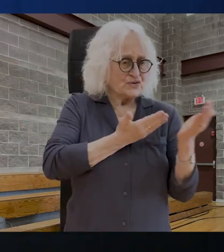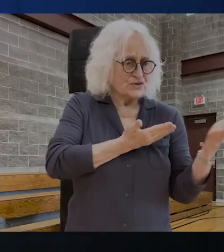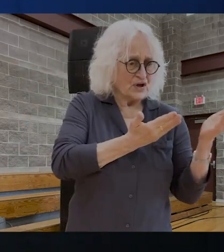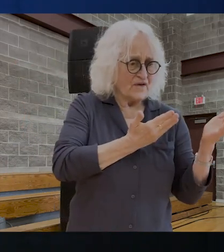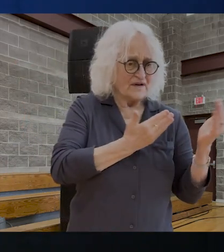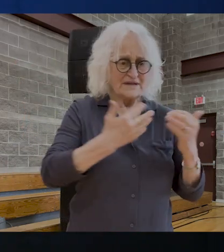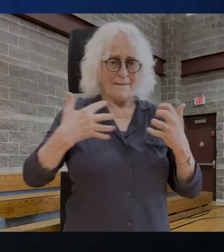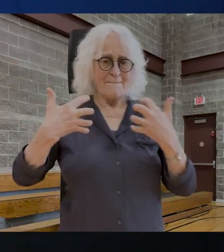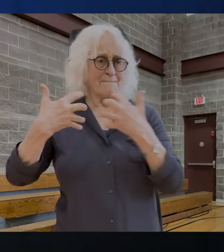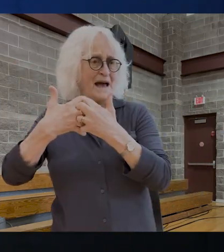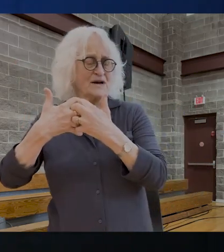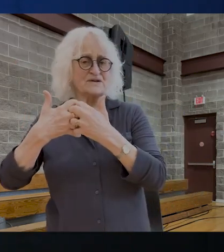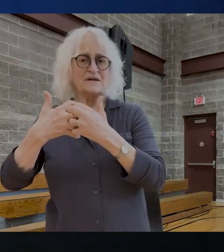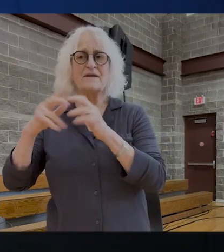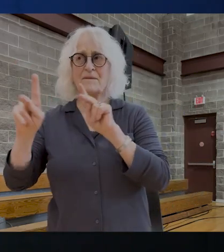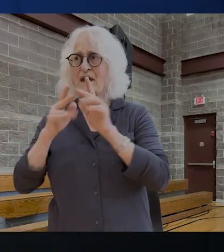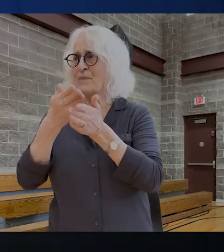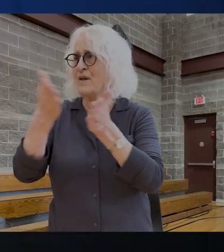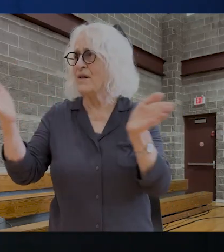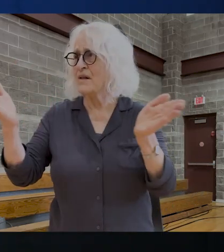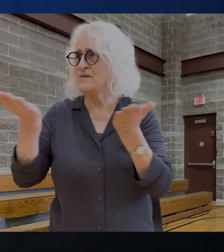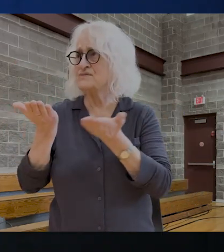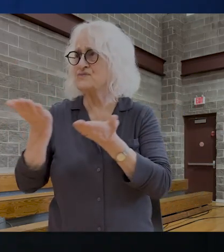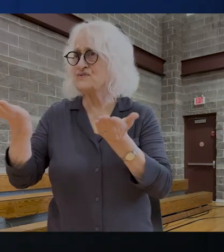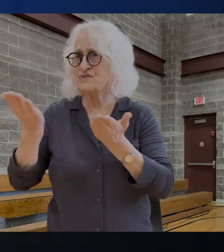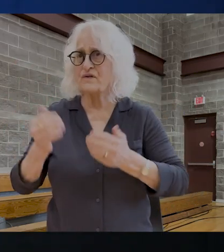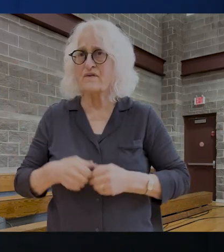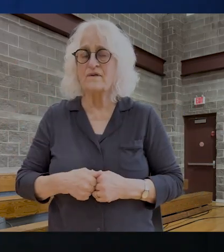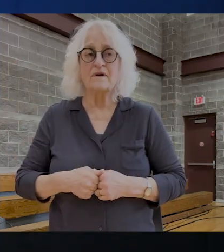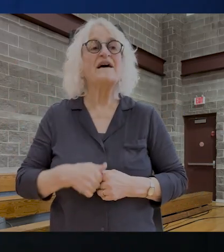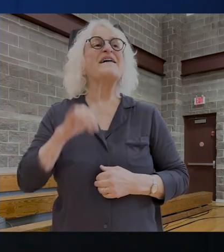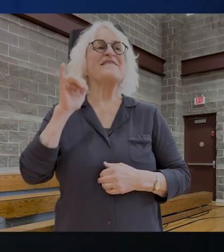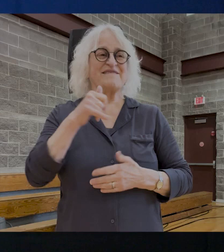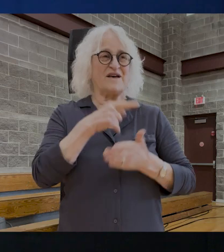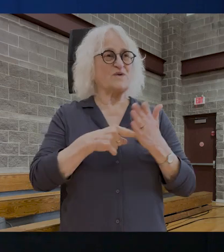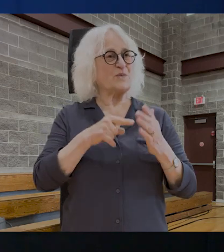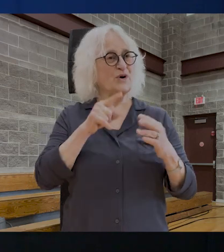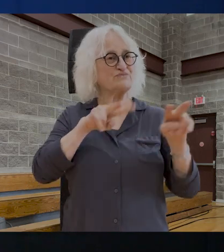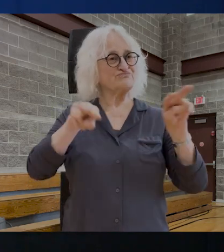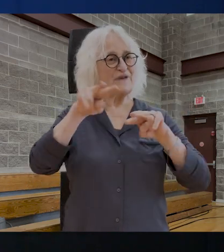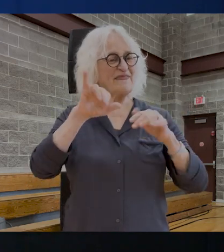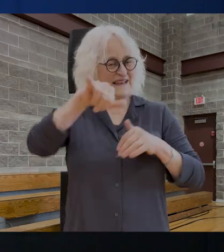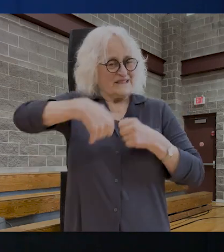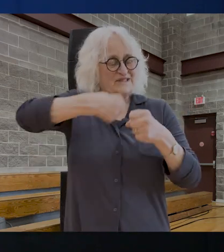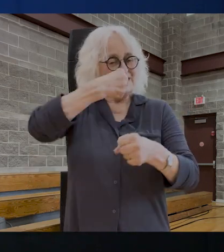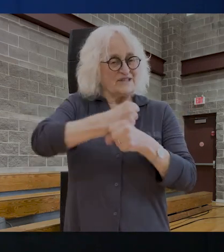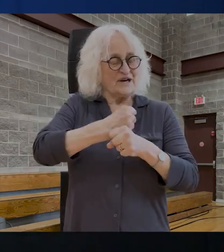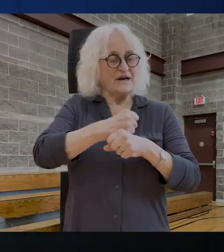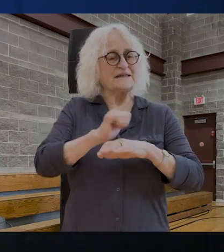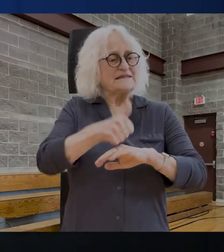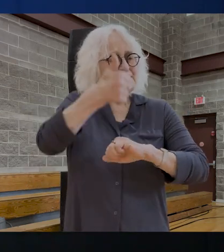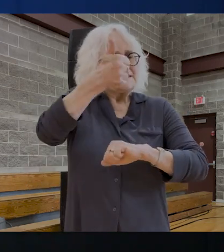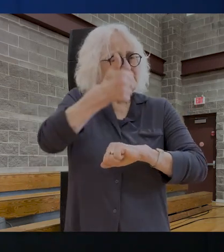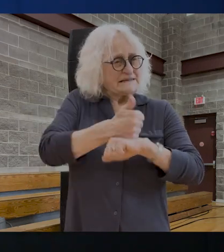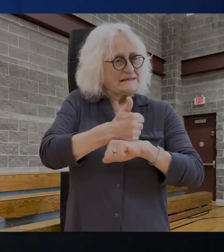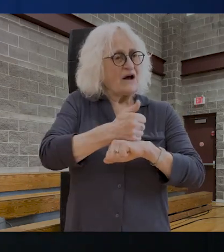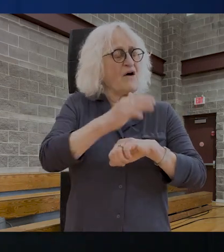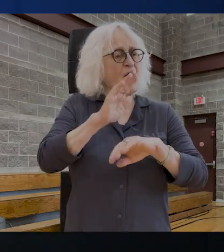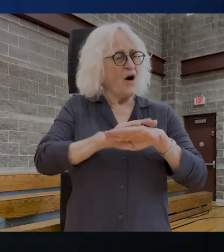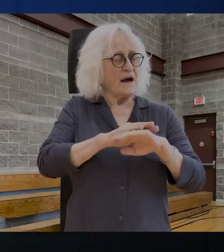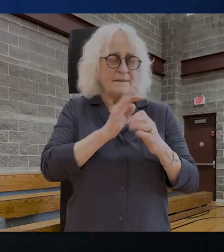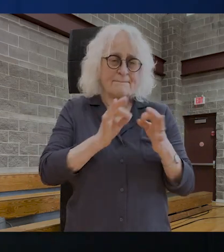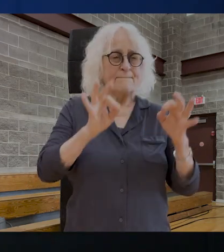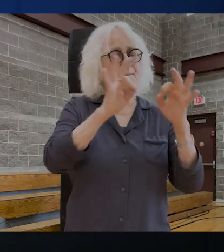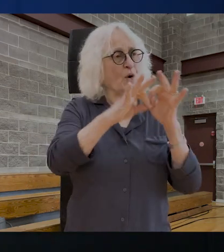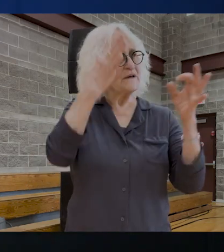served? And that is the framework being built this year to be able to support strategic decisions, because